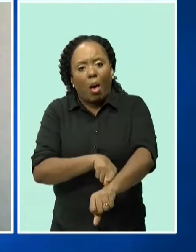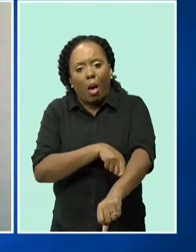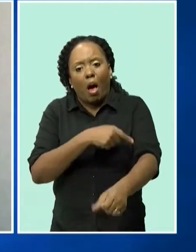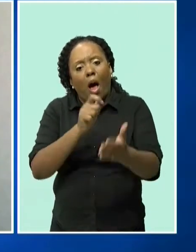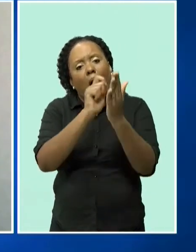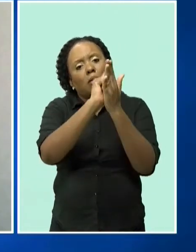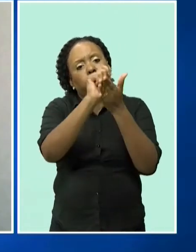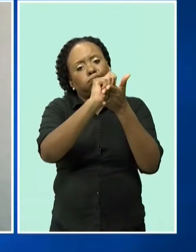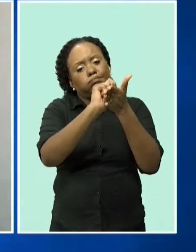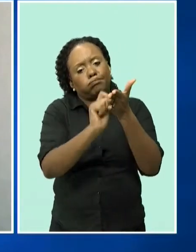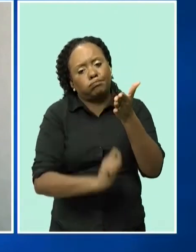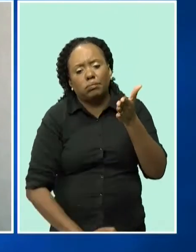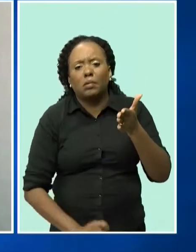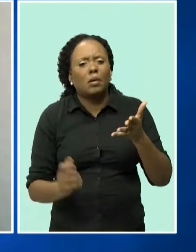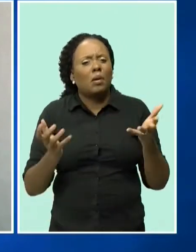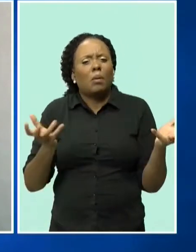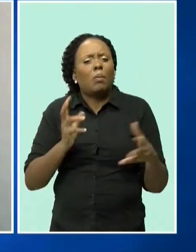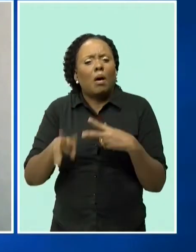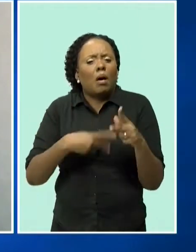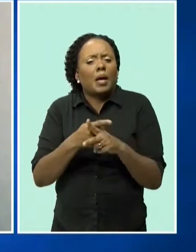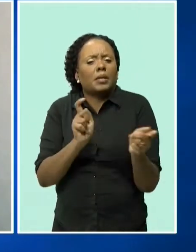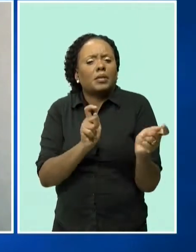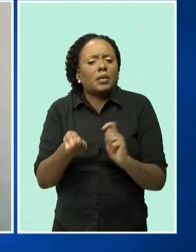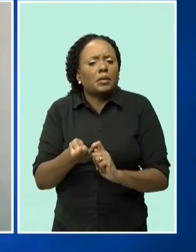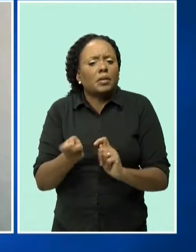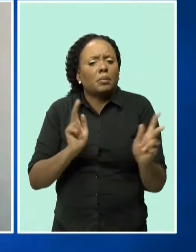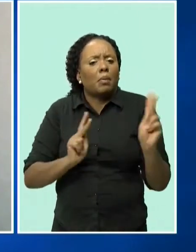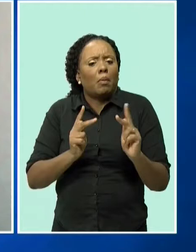us what kind of changes people have been asking for?